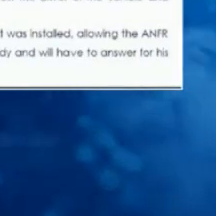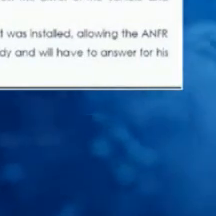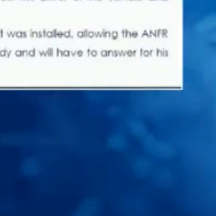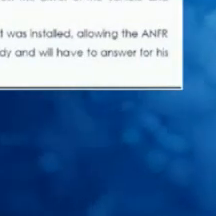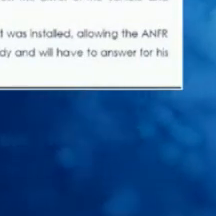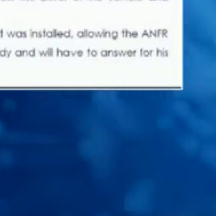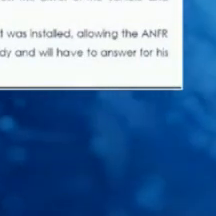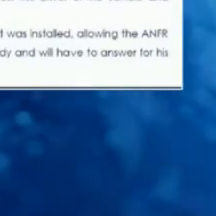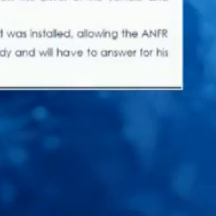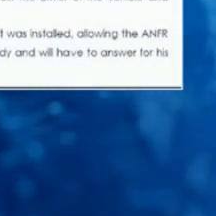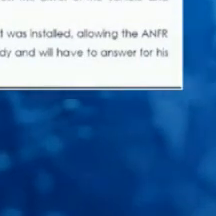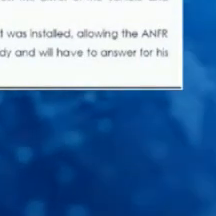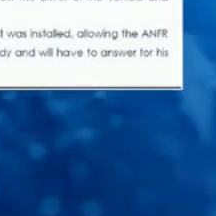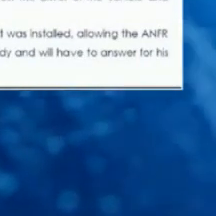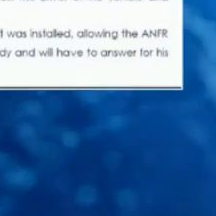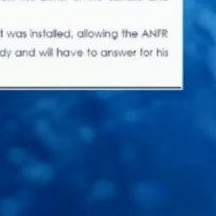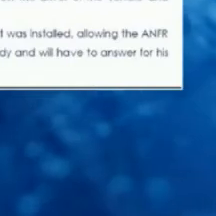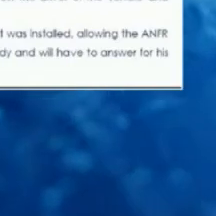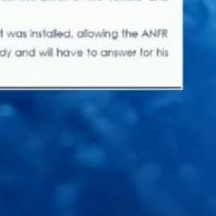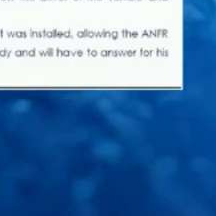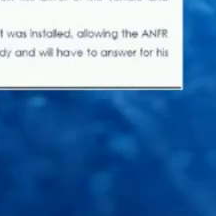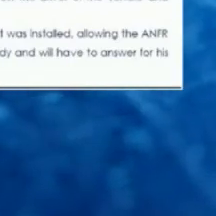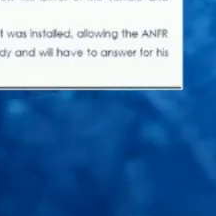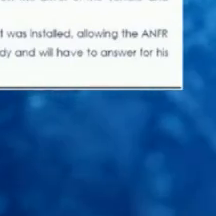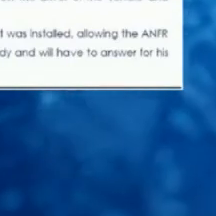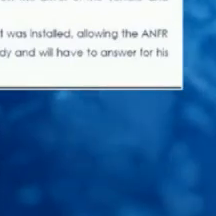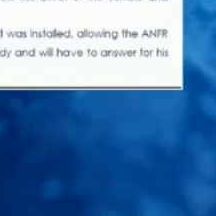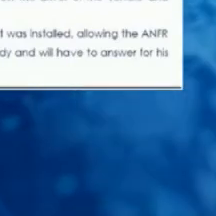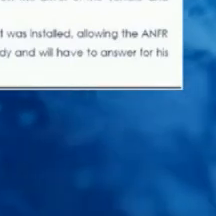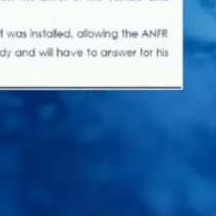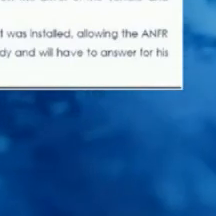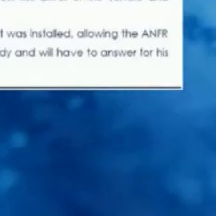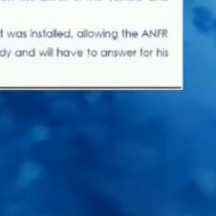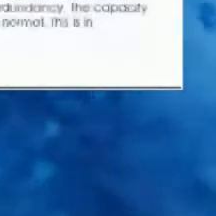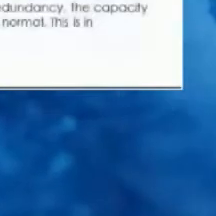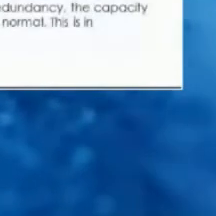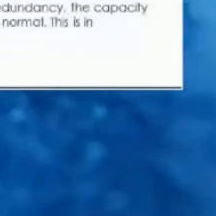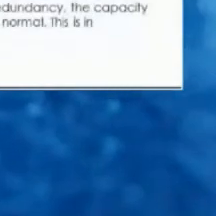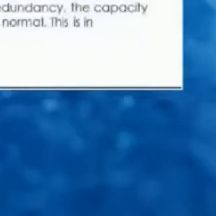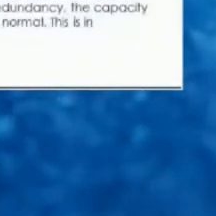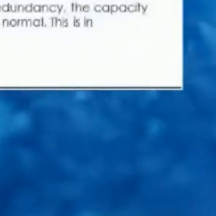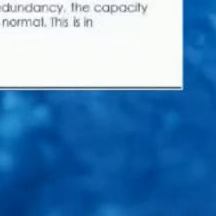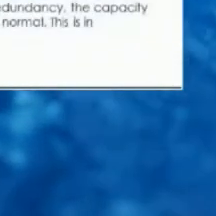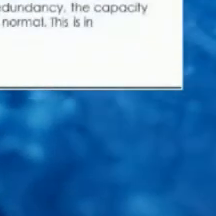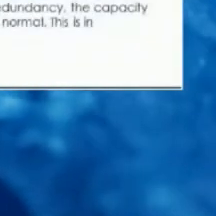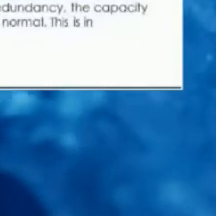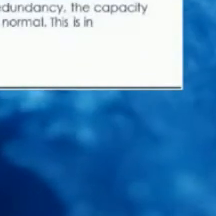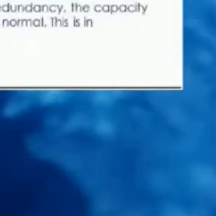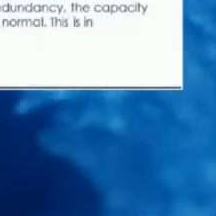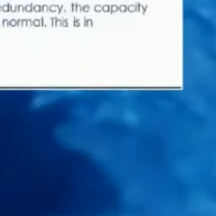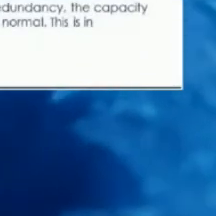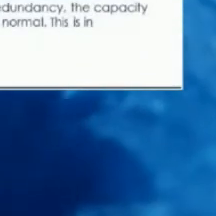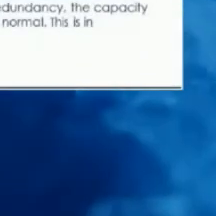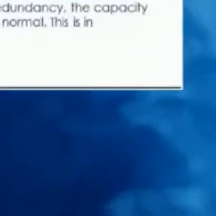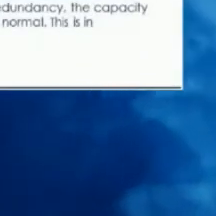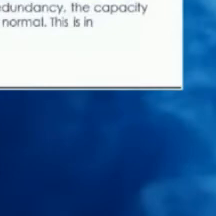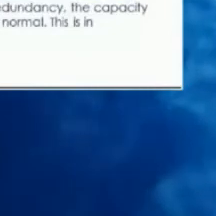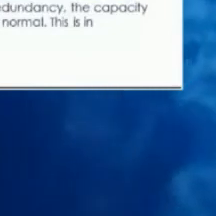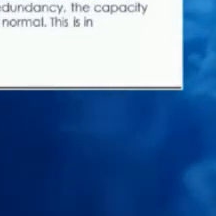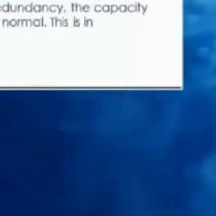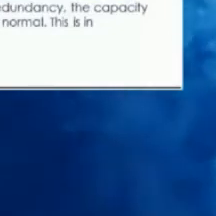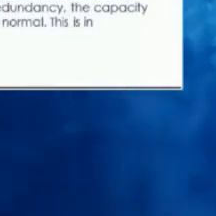USB key, so it's getting more and more tricky. So because of all that, we also want